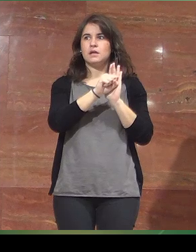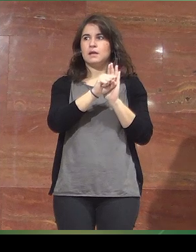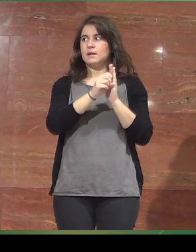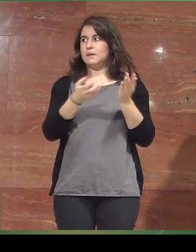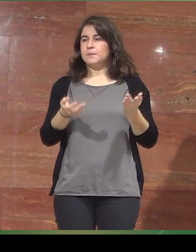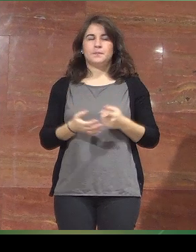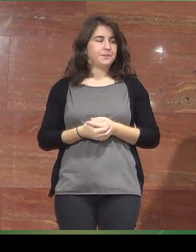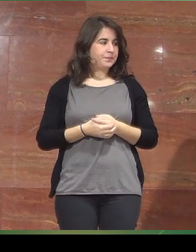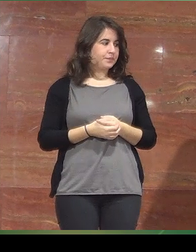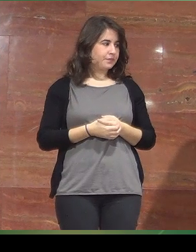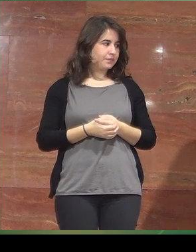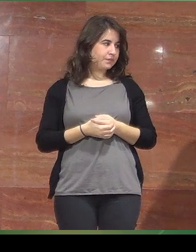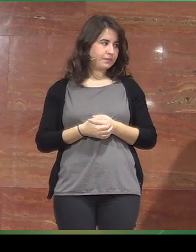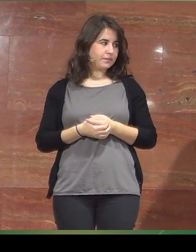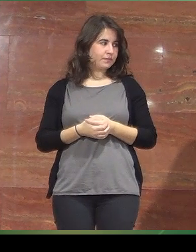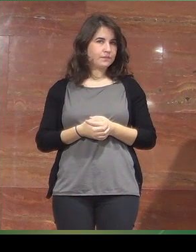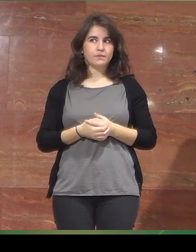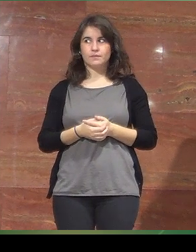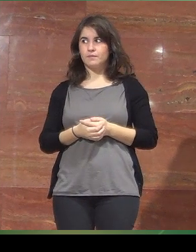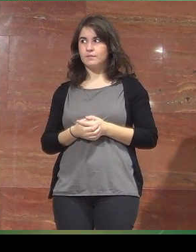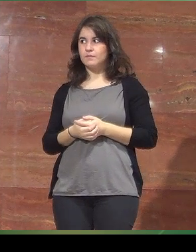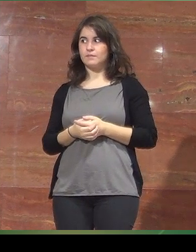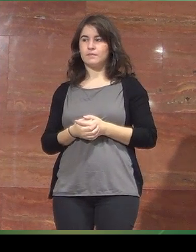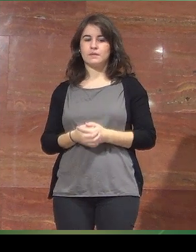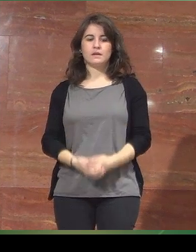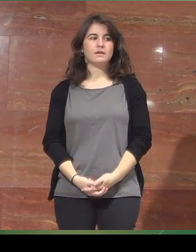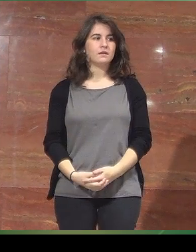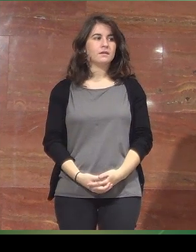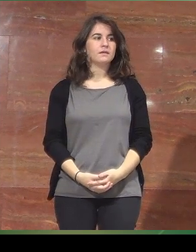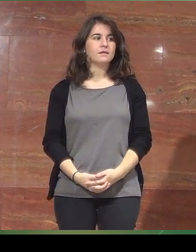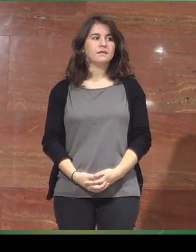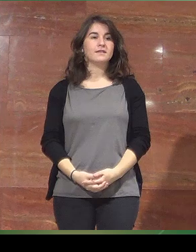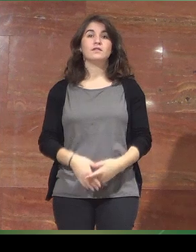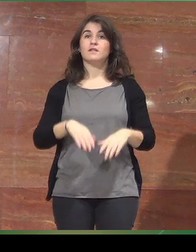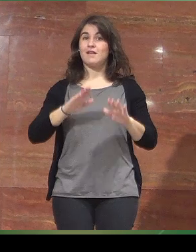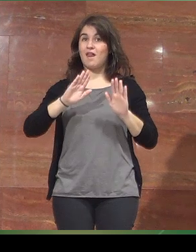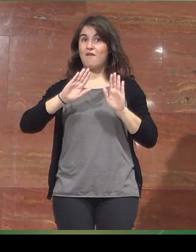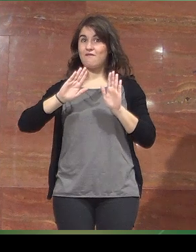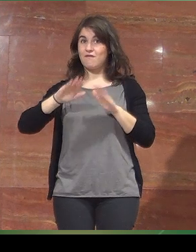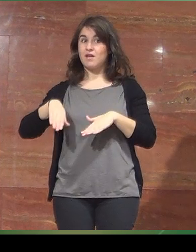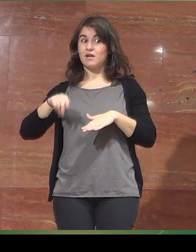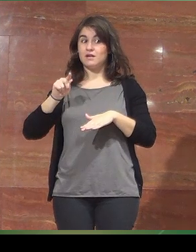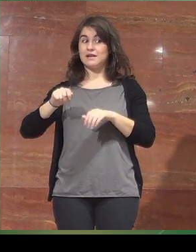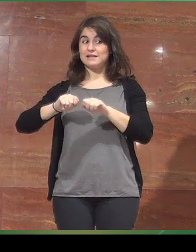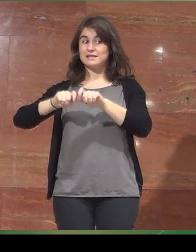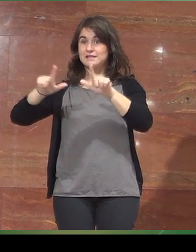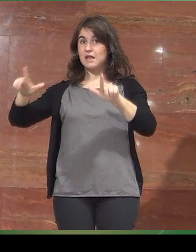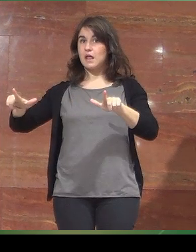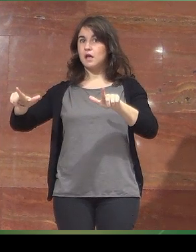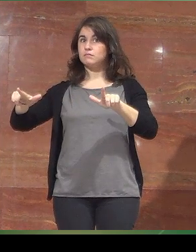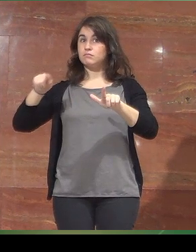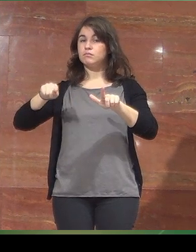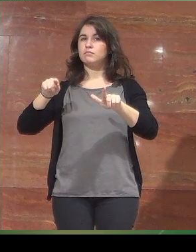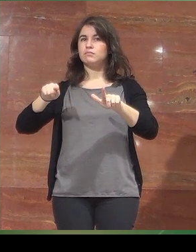And this come to be a room, a place, and an orientation. And I think